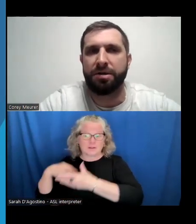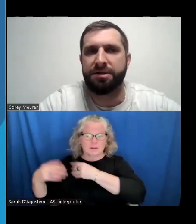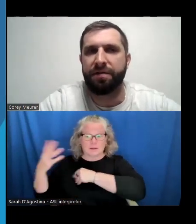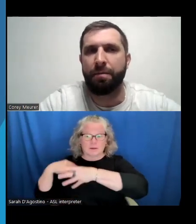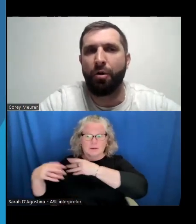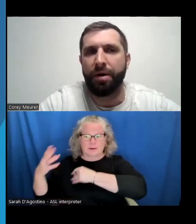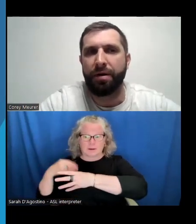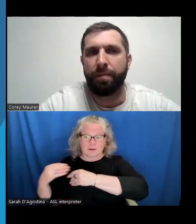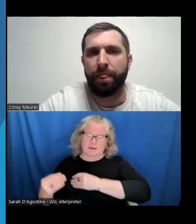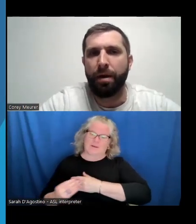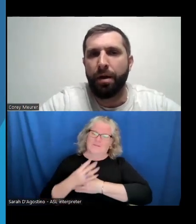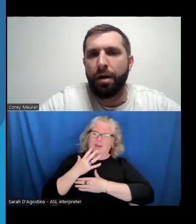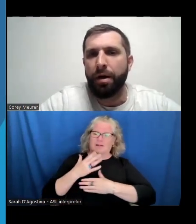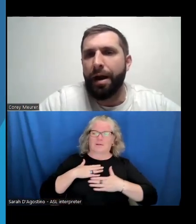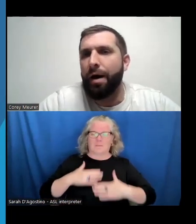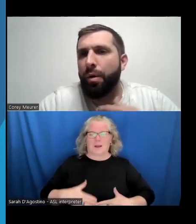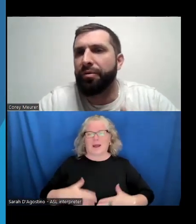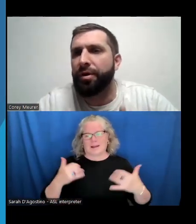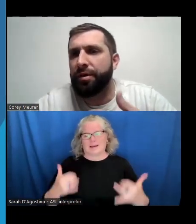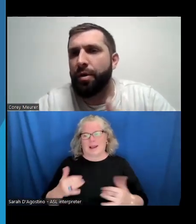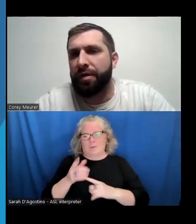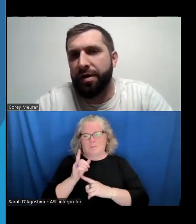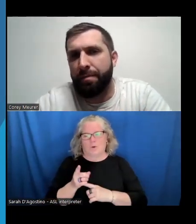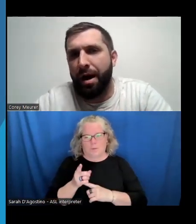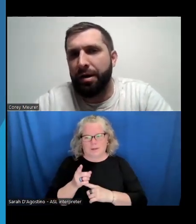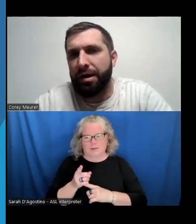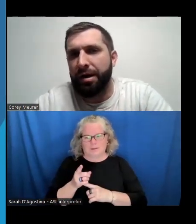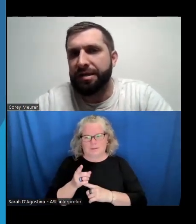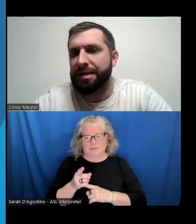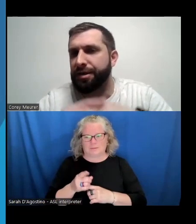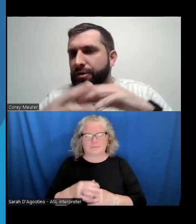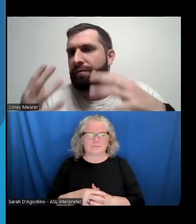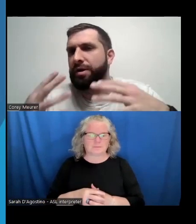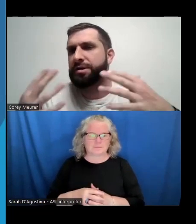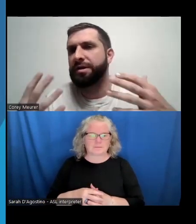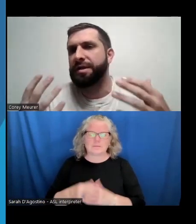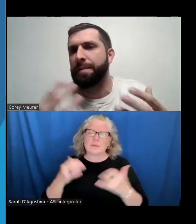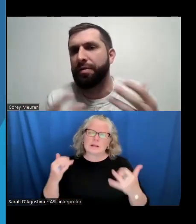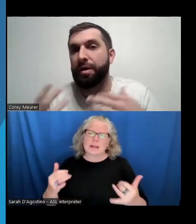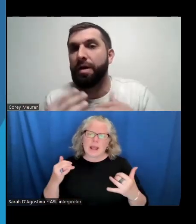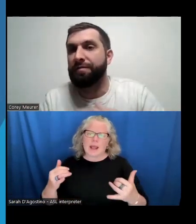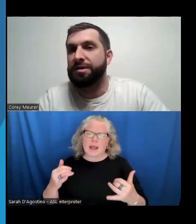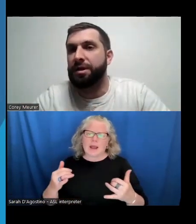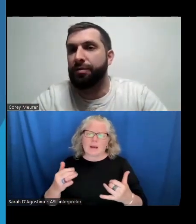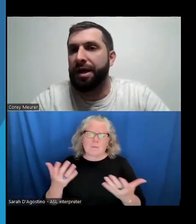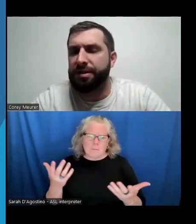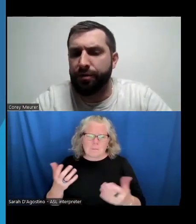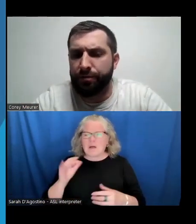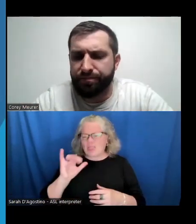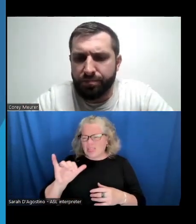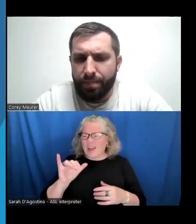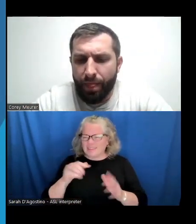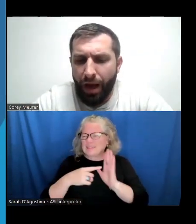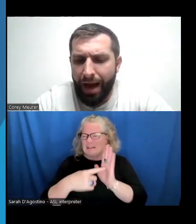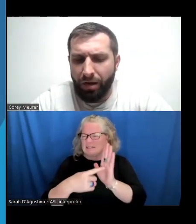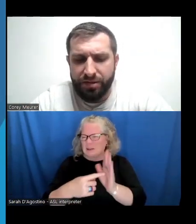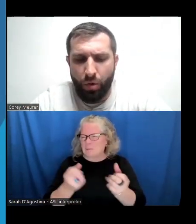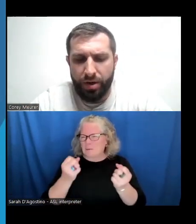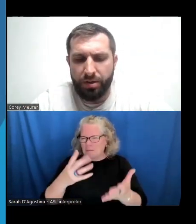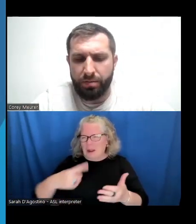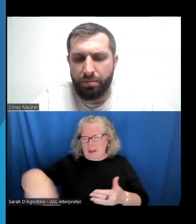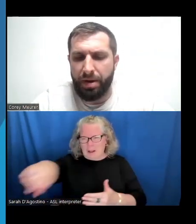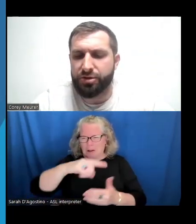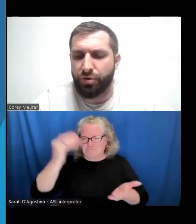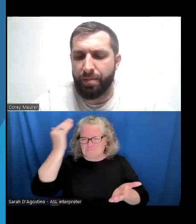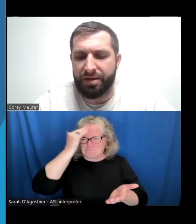bodily responses in the moment. Now, what we really want to think about is that's a universal example that a lot of us can relate to. I also